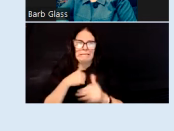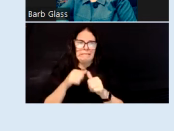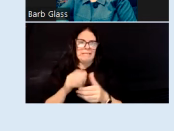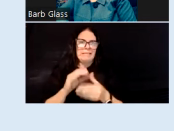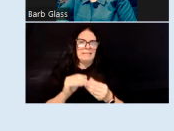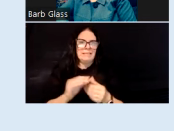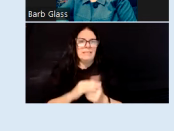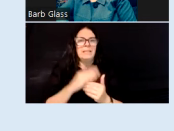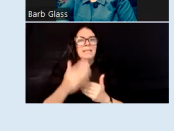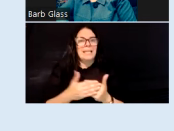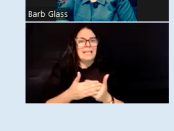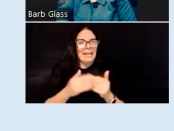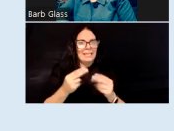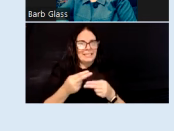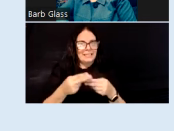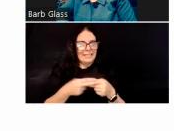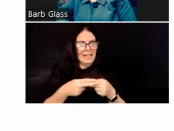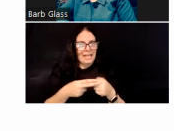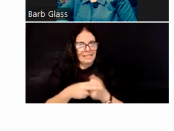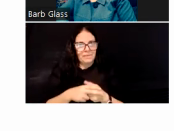So next slide. Okay.